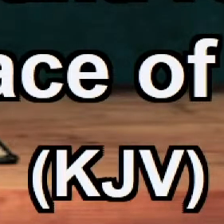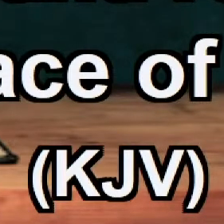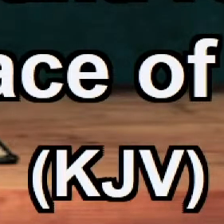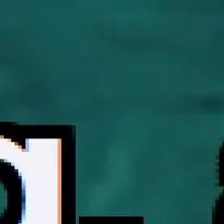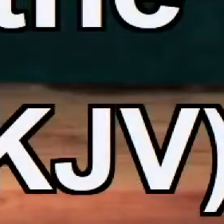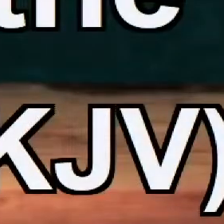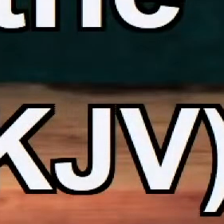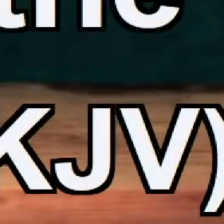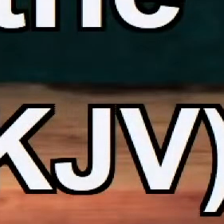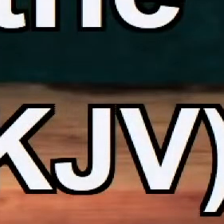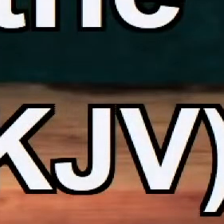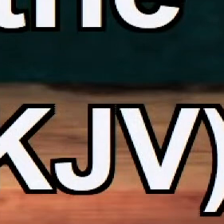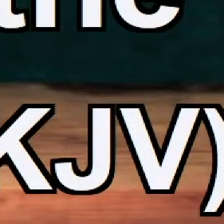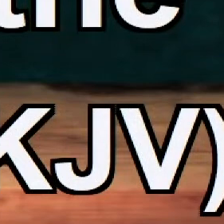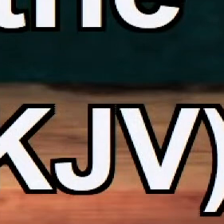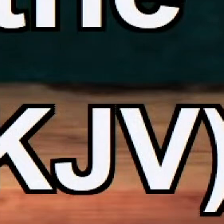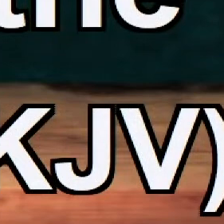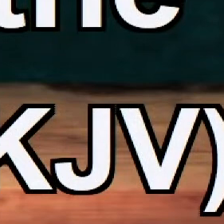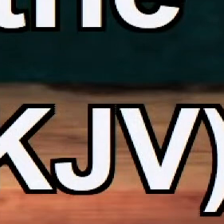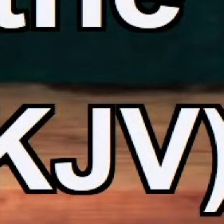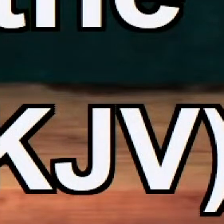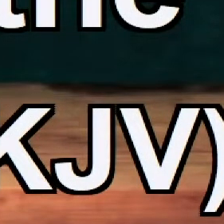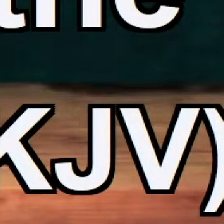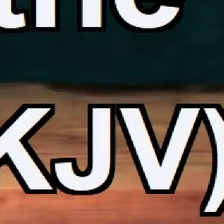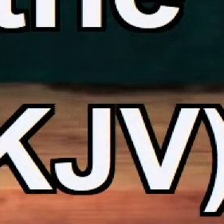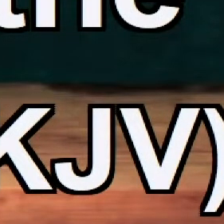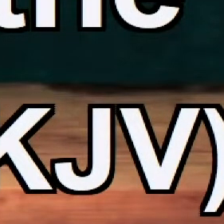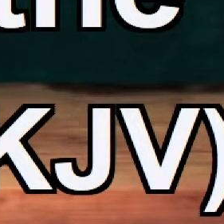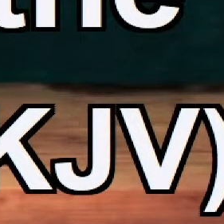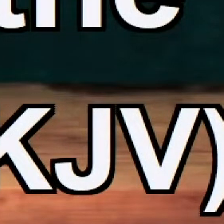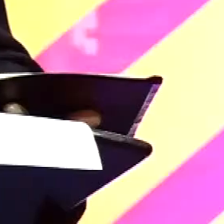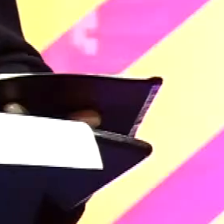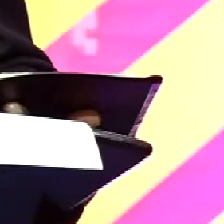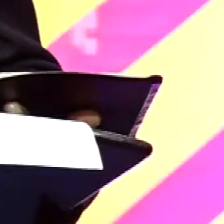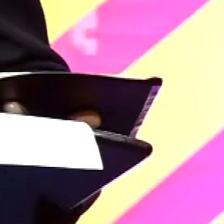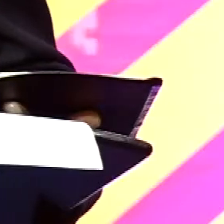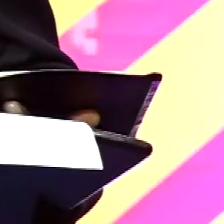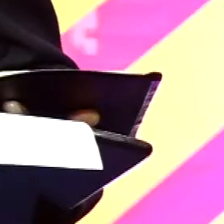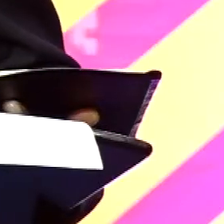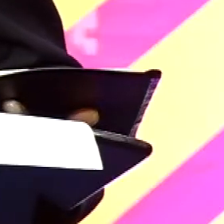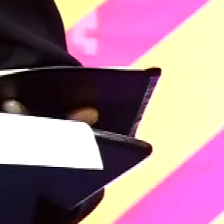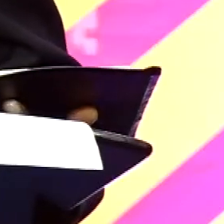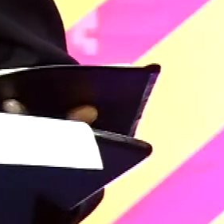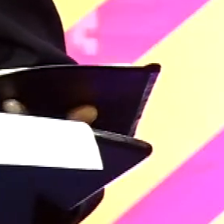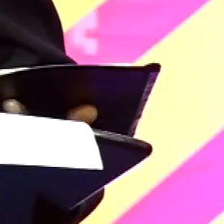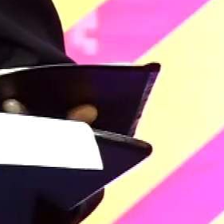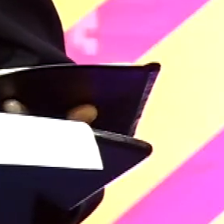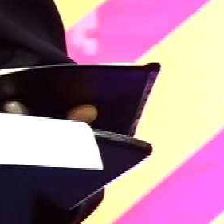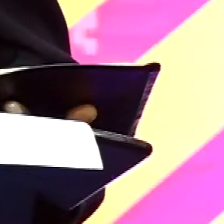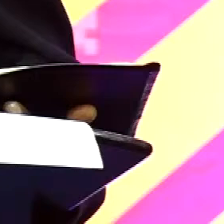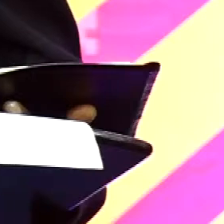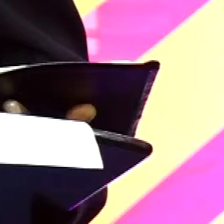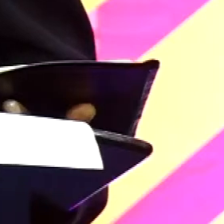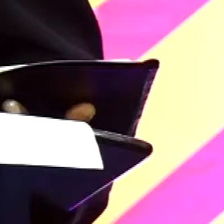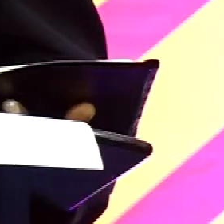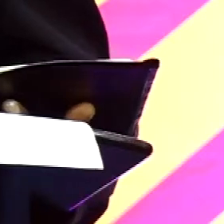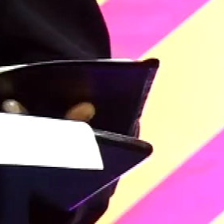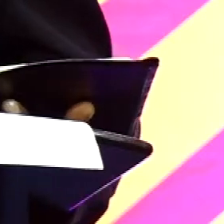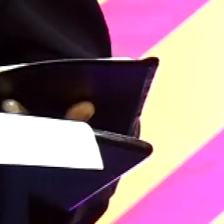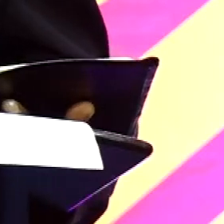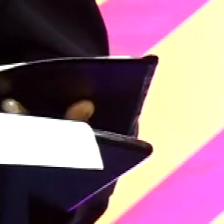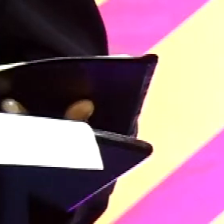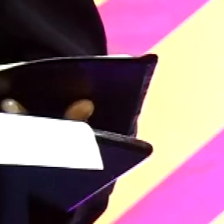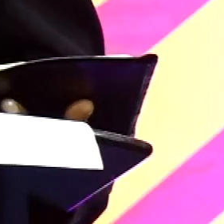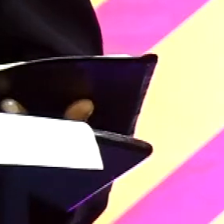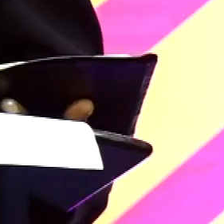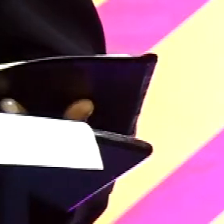order. He bound his only child, his only son. He laid him on the altar. He